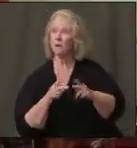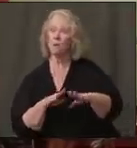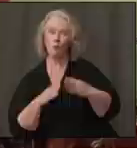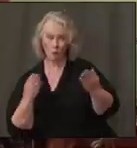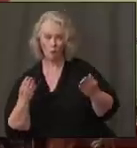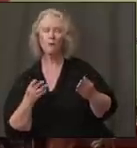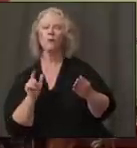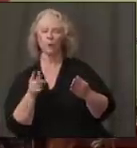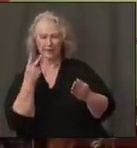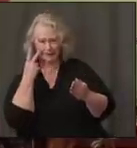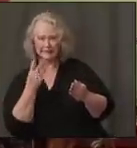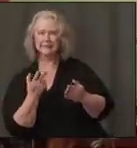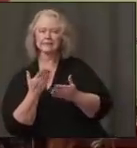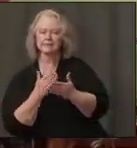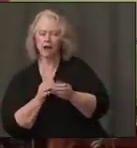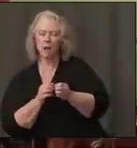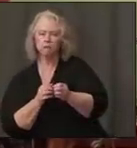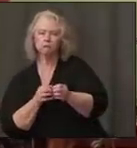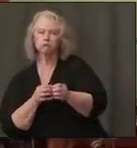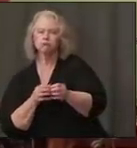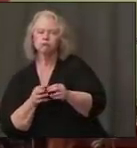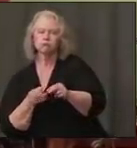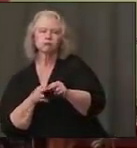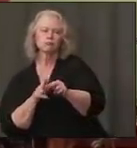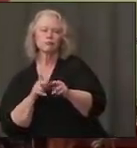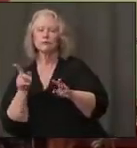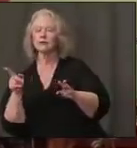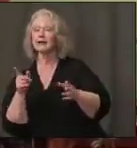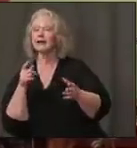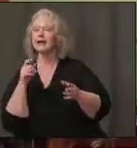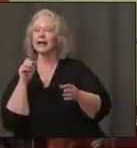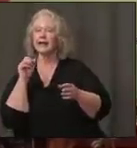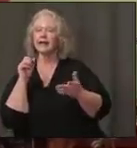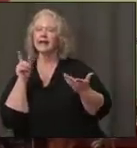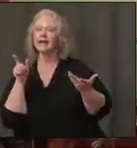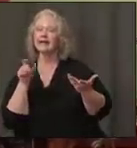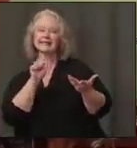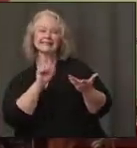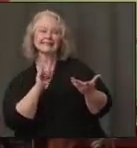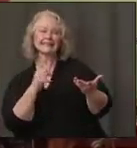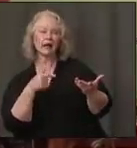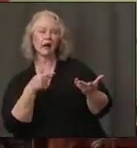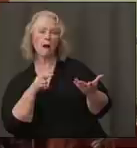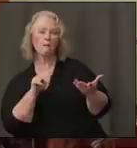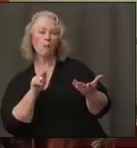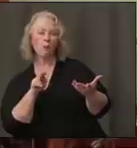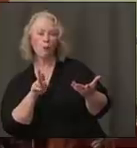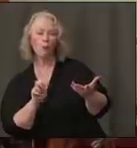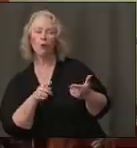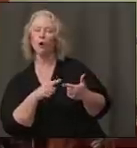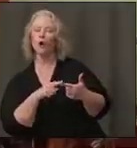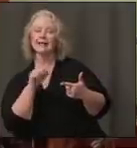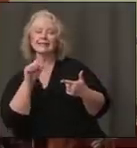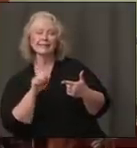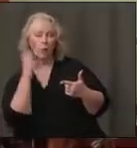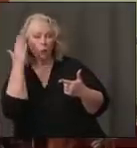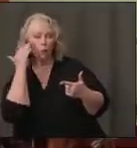a resurgence. Whether it's Singapore, you saw a resurgence in South Korea.